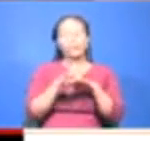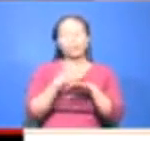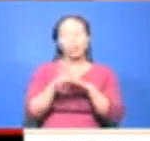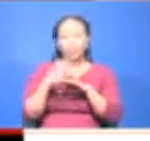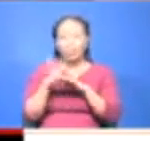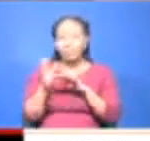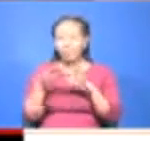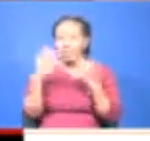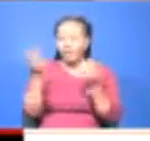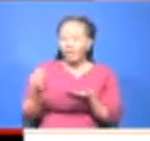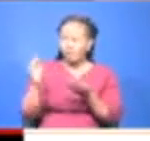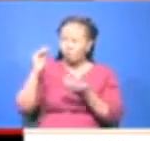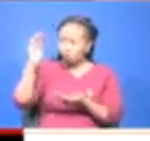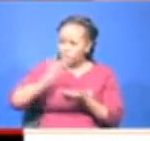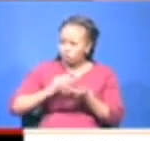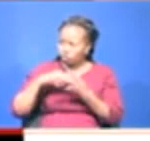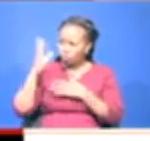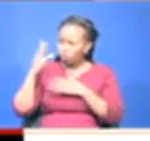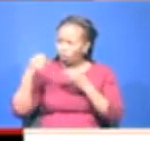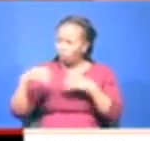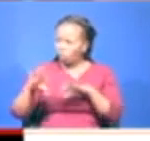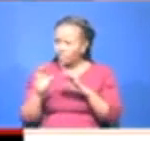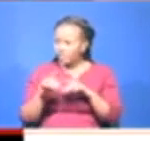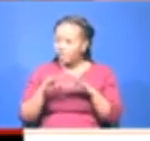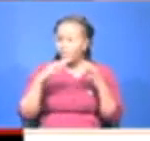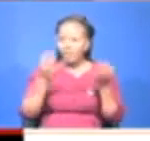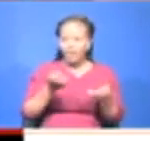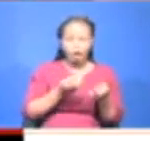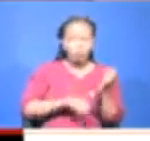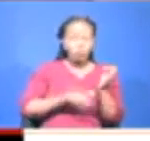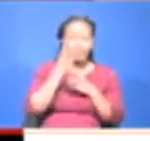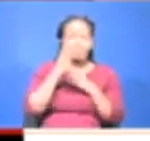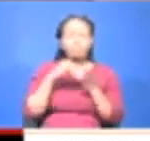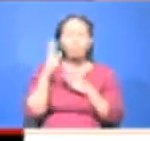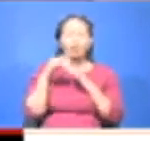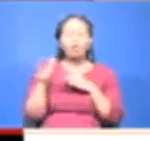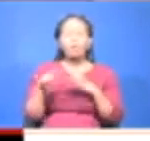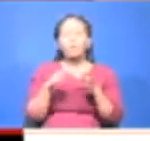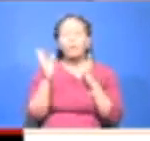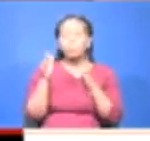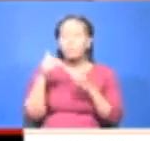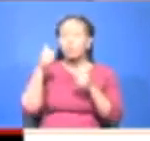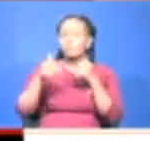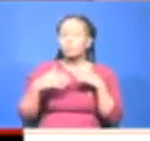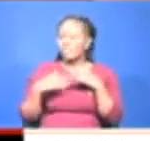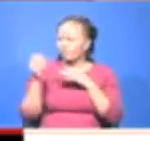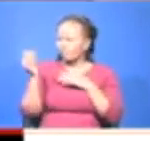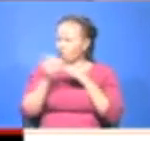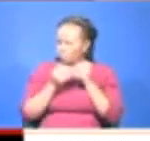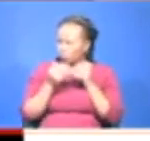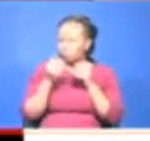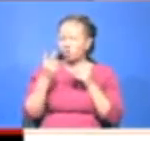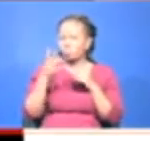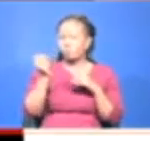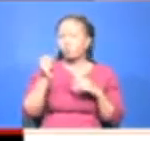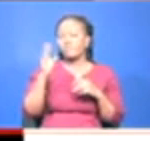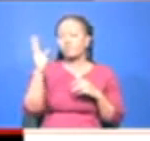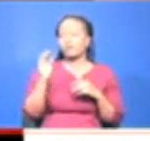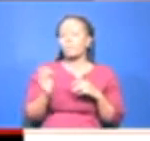reduce post-harvest losses? How can we create more pathways? Which runs to almost 25%. Eh? Exactly. So that's